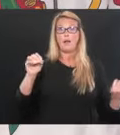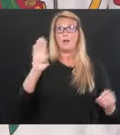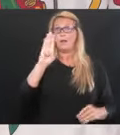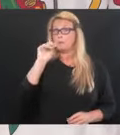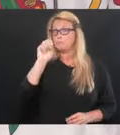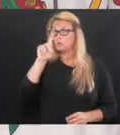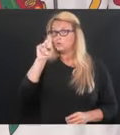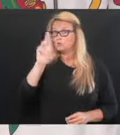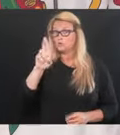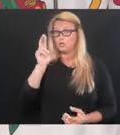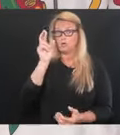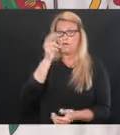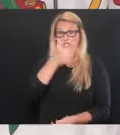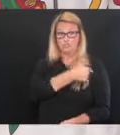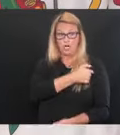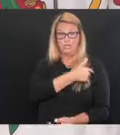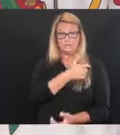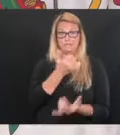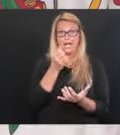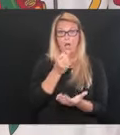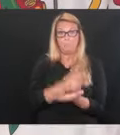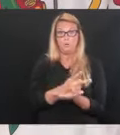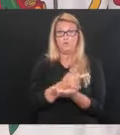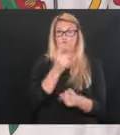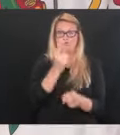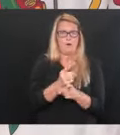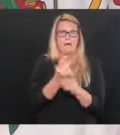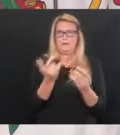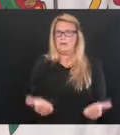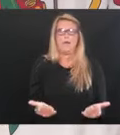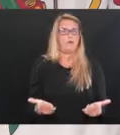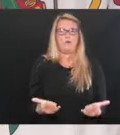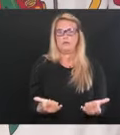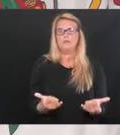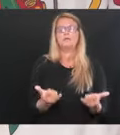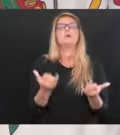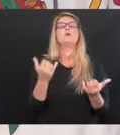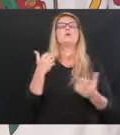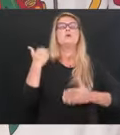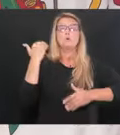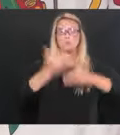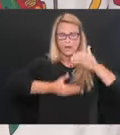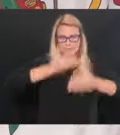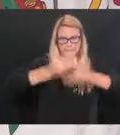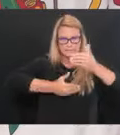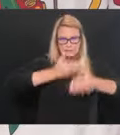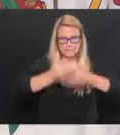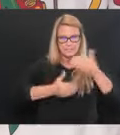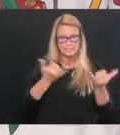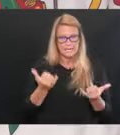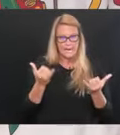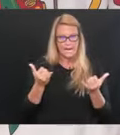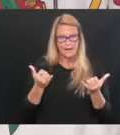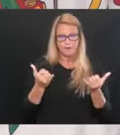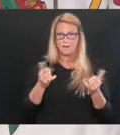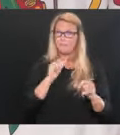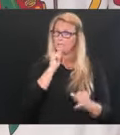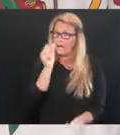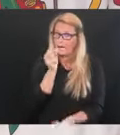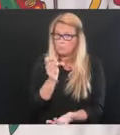we can give you today. You know, but we're working on it. We're all over. We're pushing like crazy and everything, and